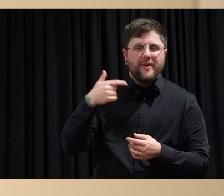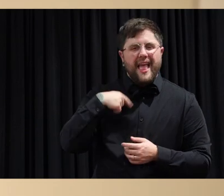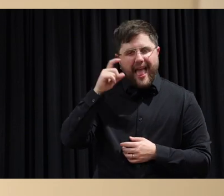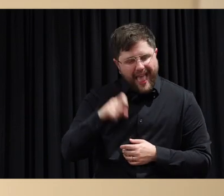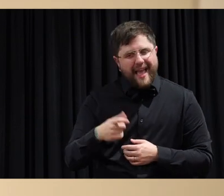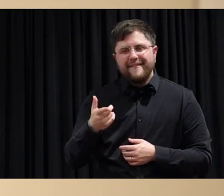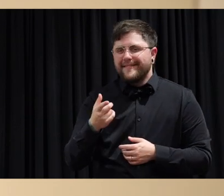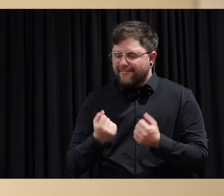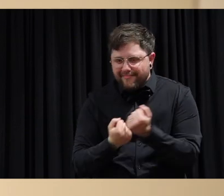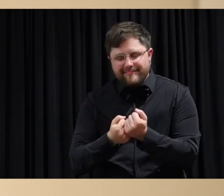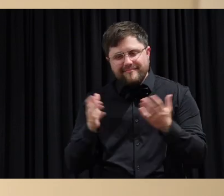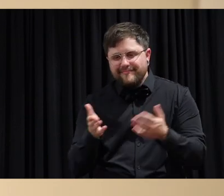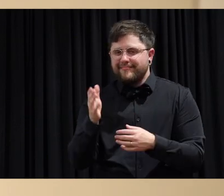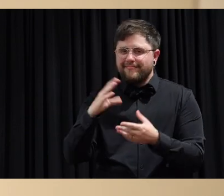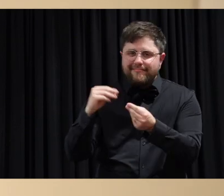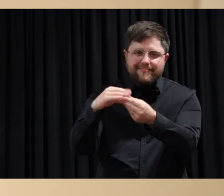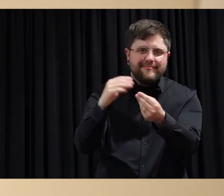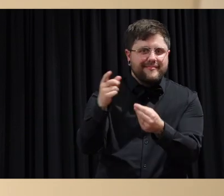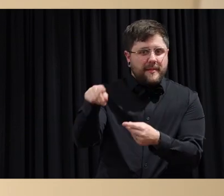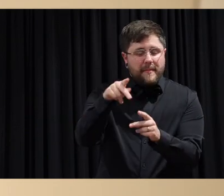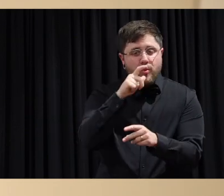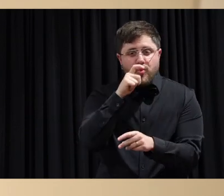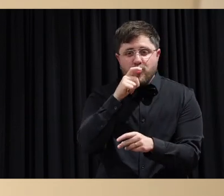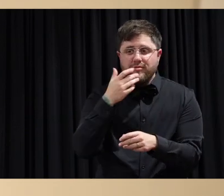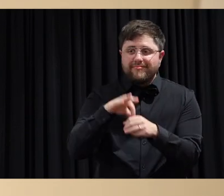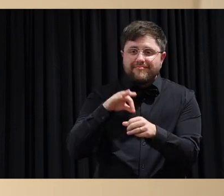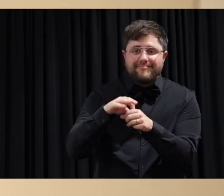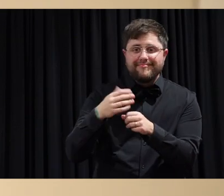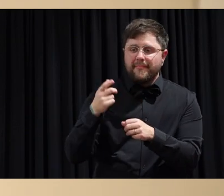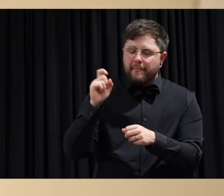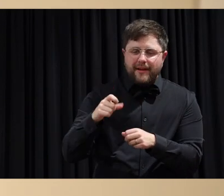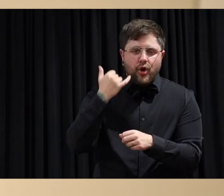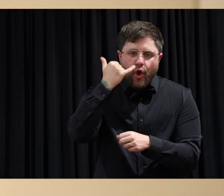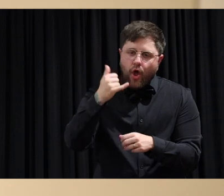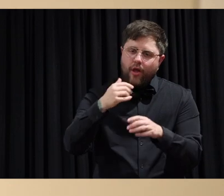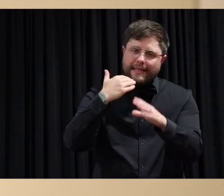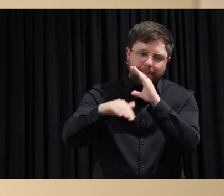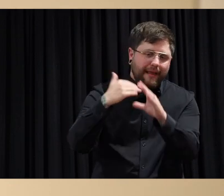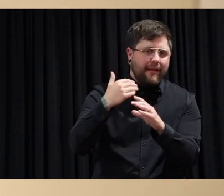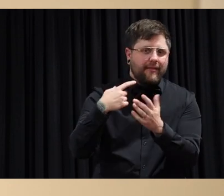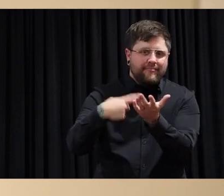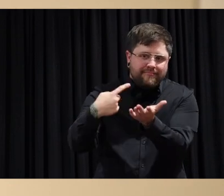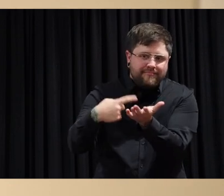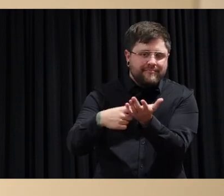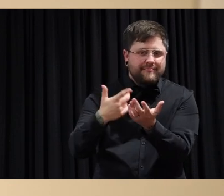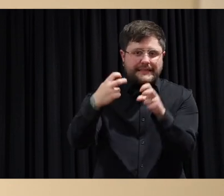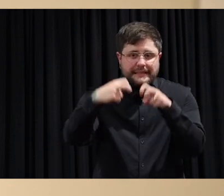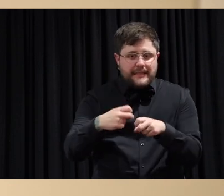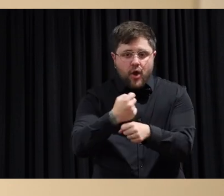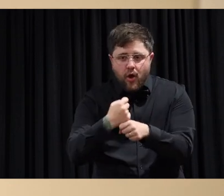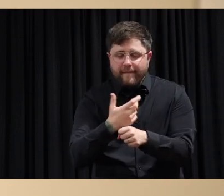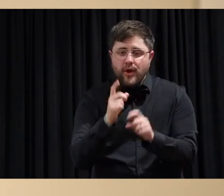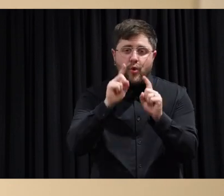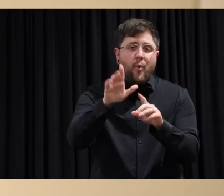hold these people who are saying they're running for office for our benefit. Call them, send them emails, have coffee with them, go